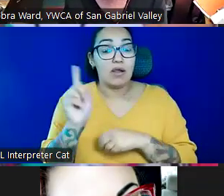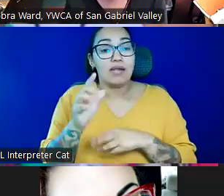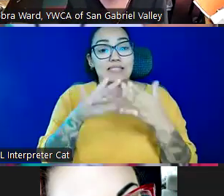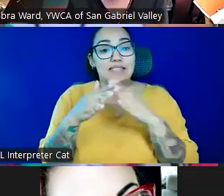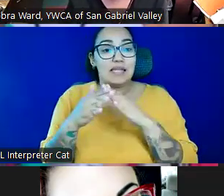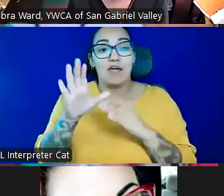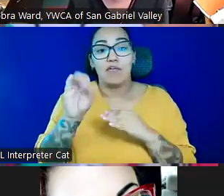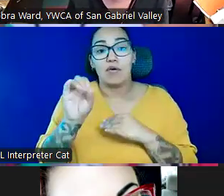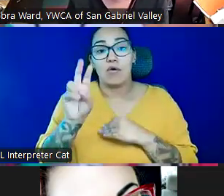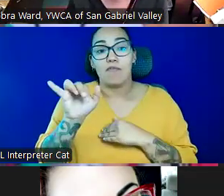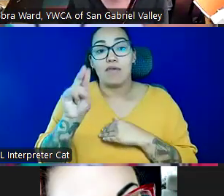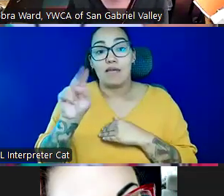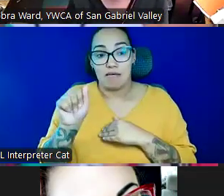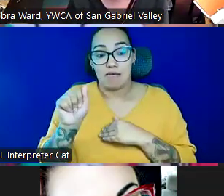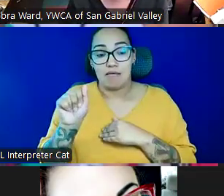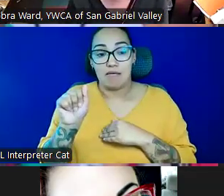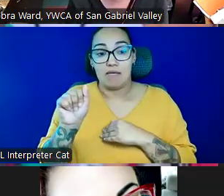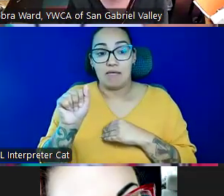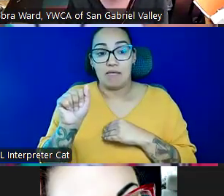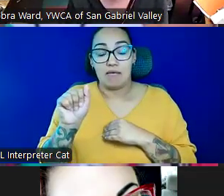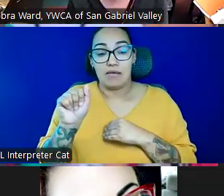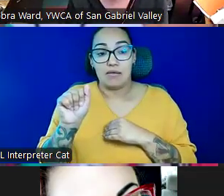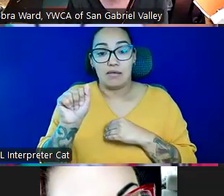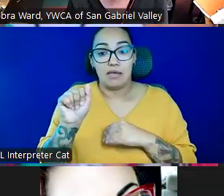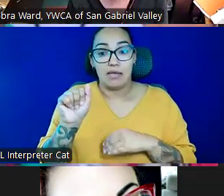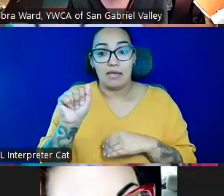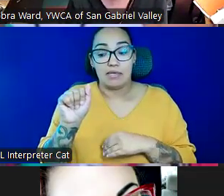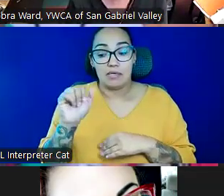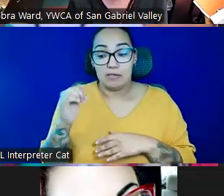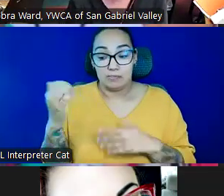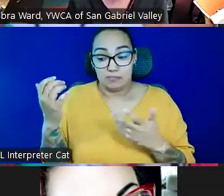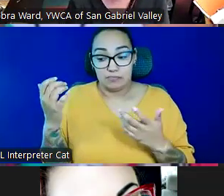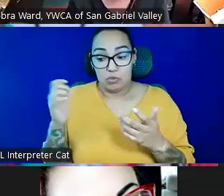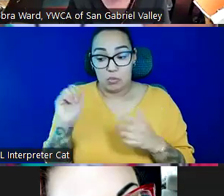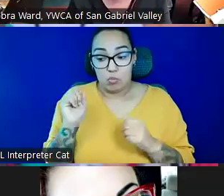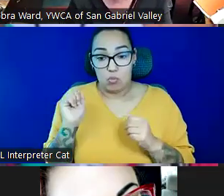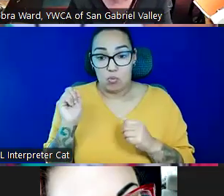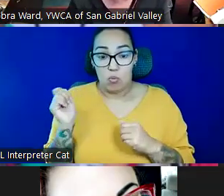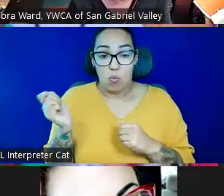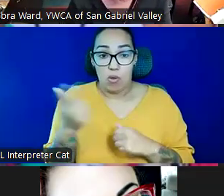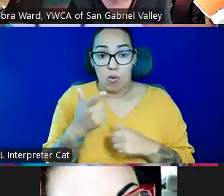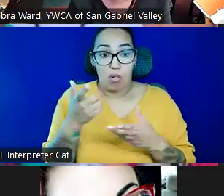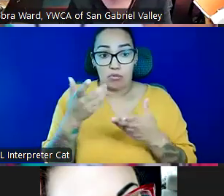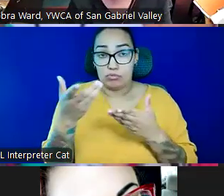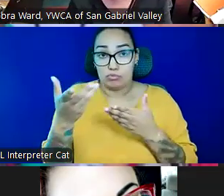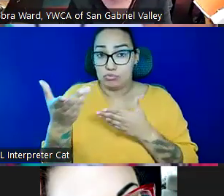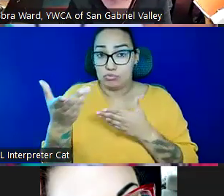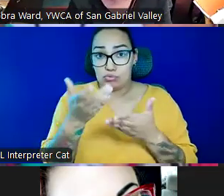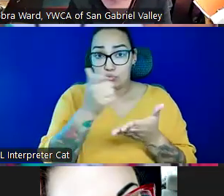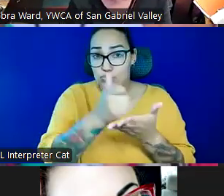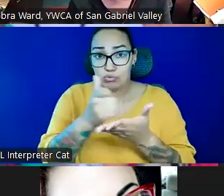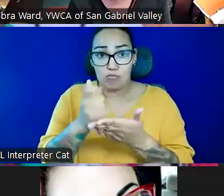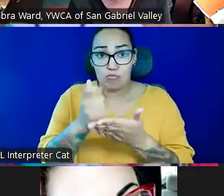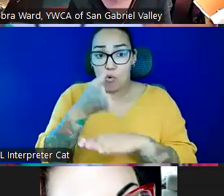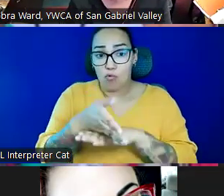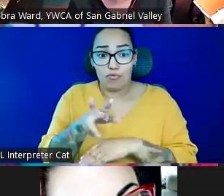Covina, and we are all serve over 30